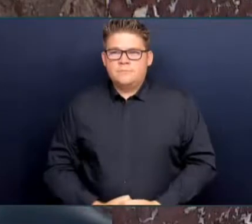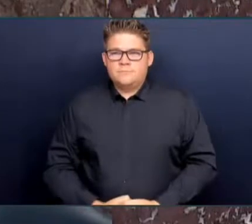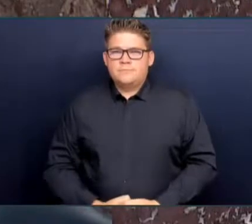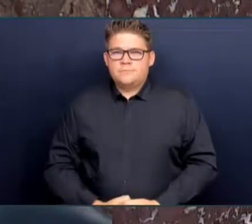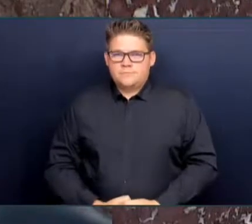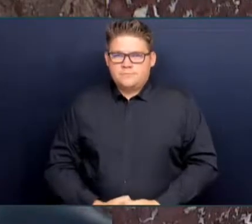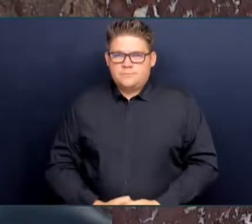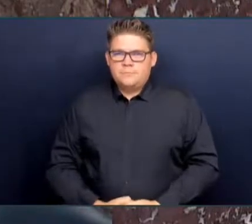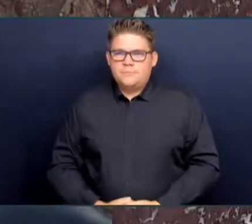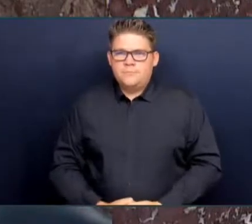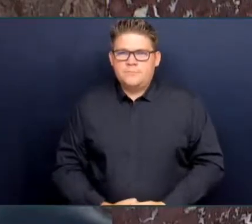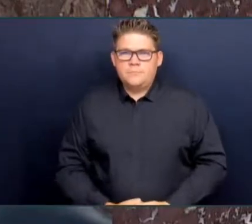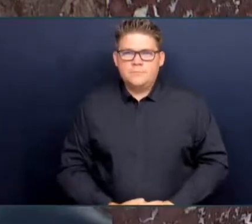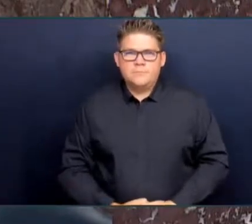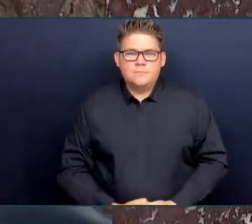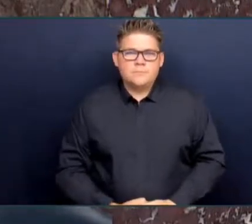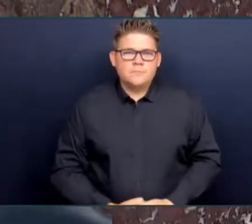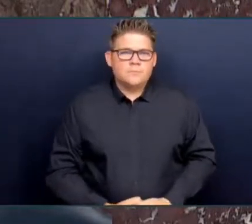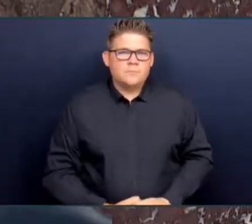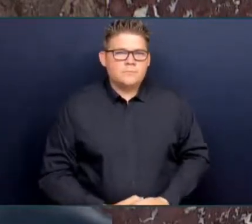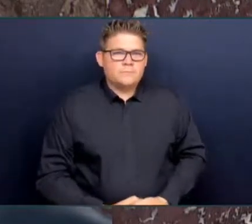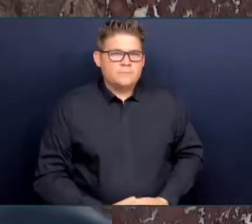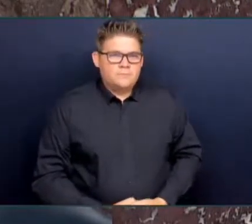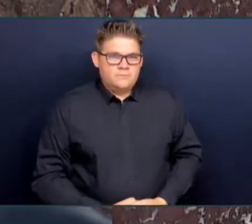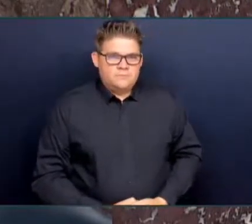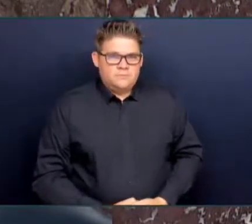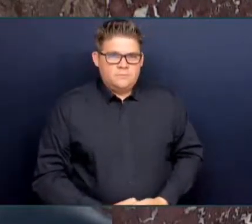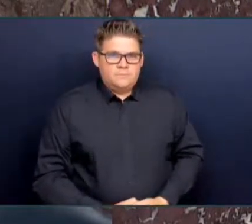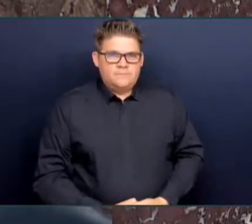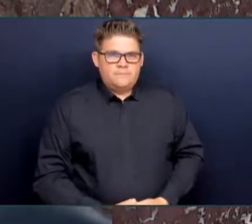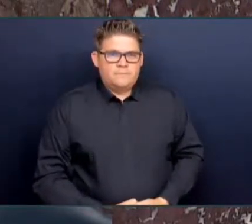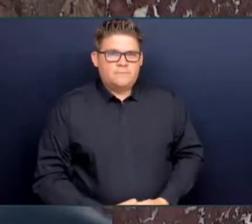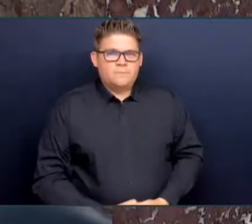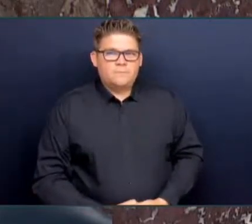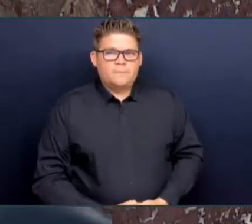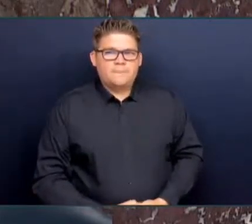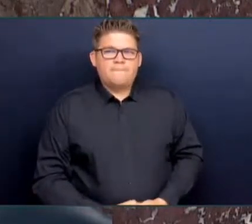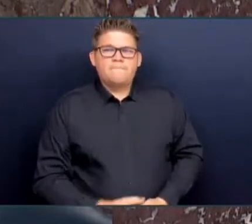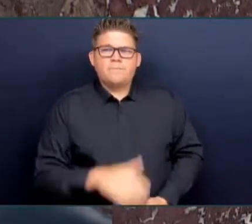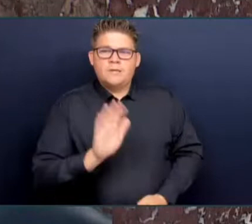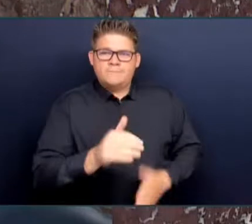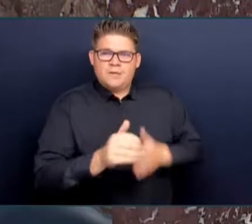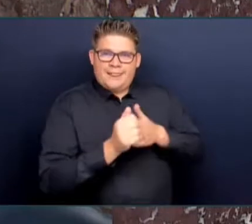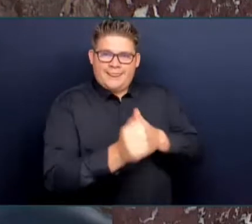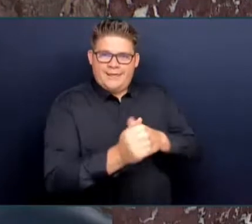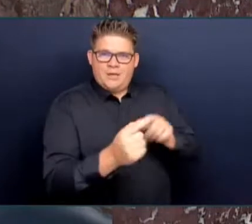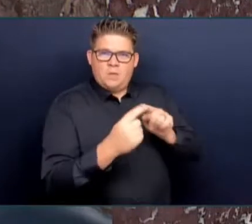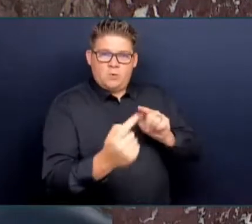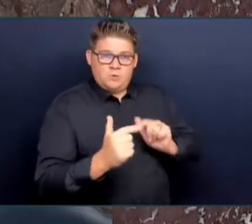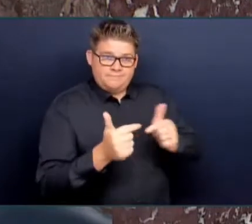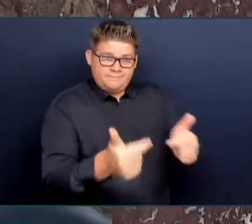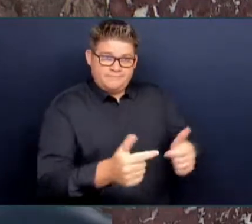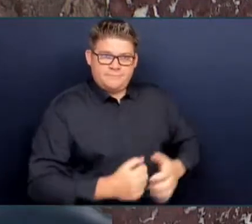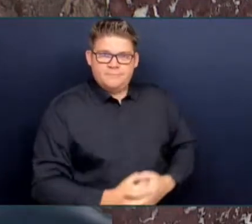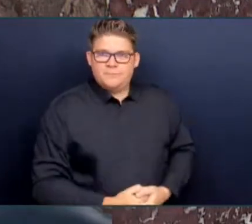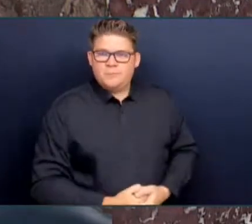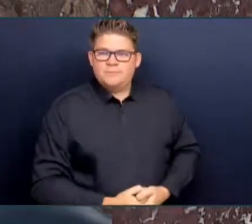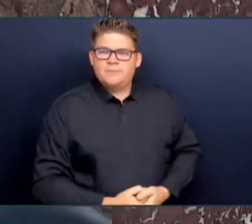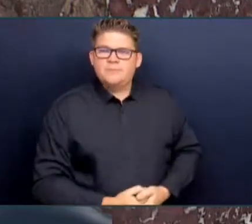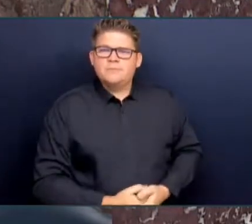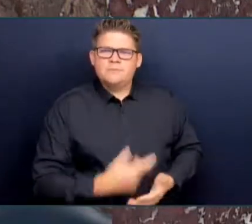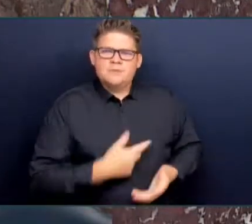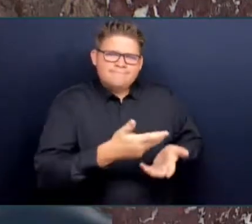people across this province, I am alarmed to hear from nurses who say how often they find that they are outnumbered